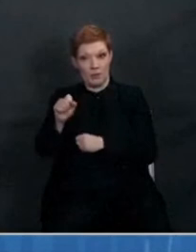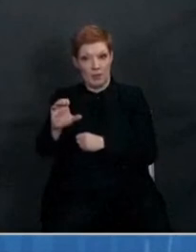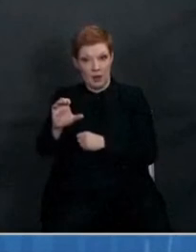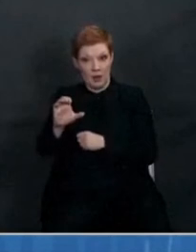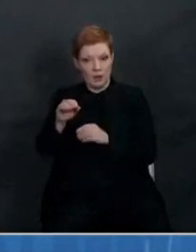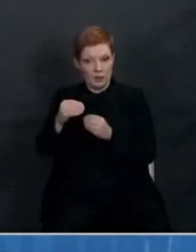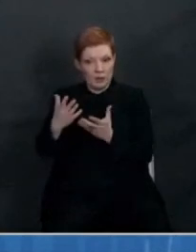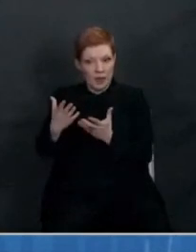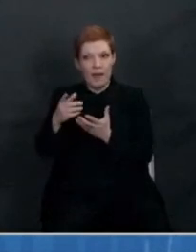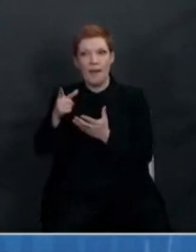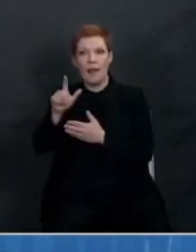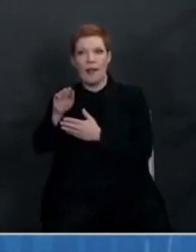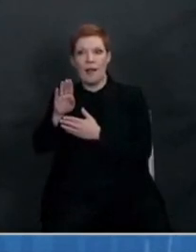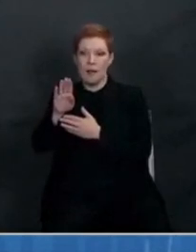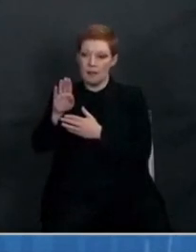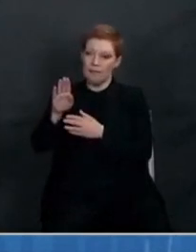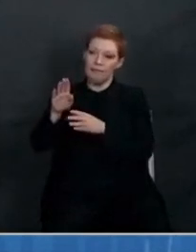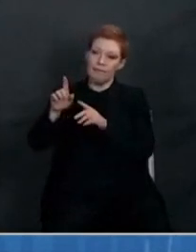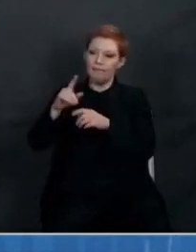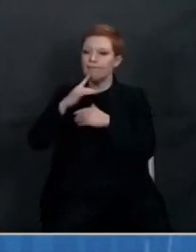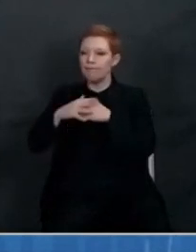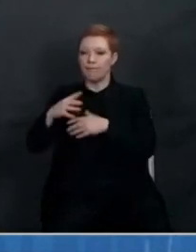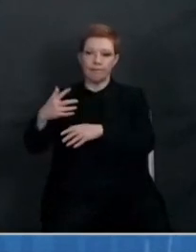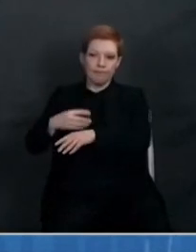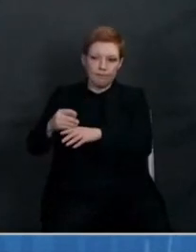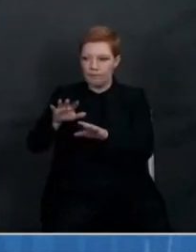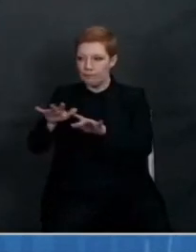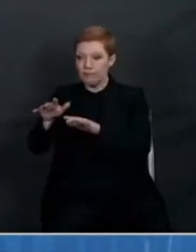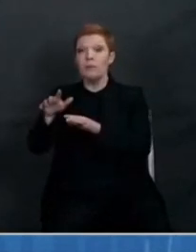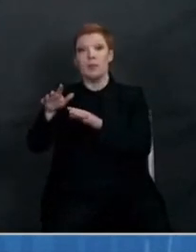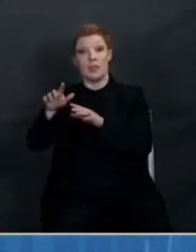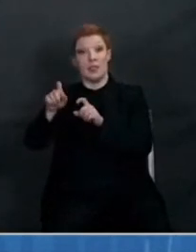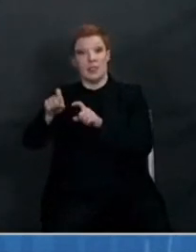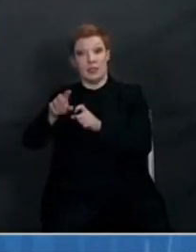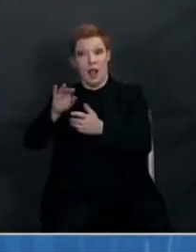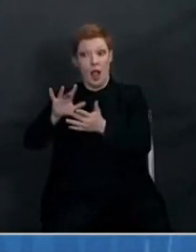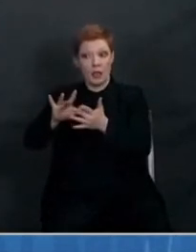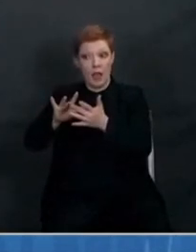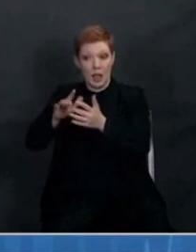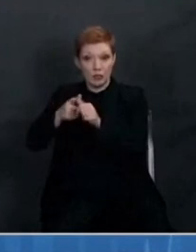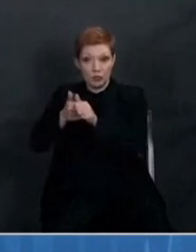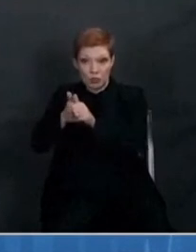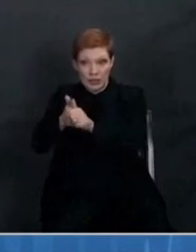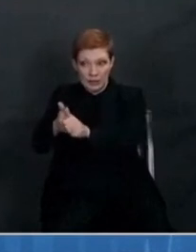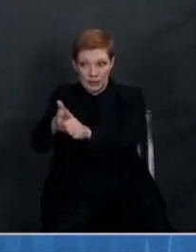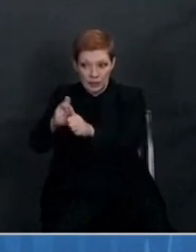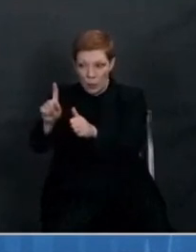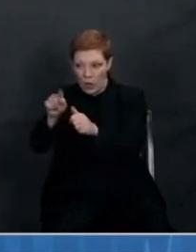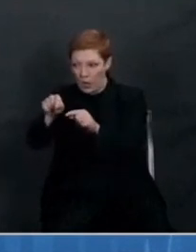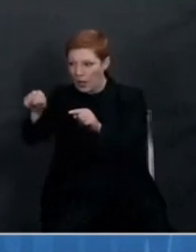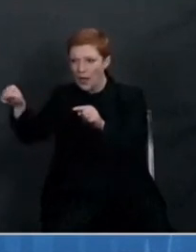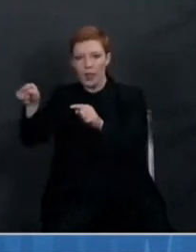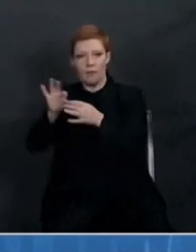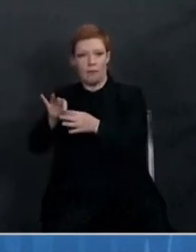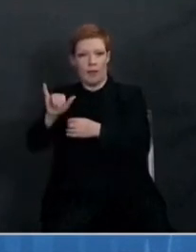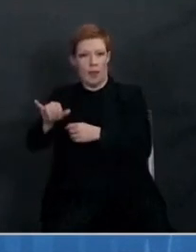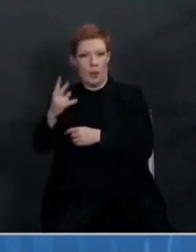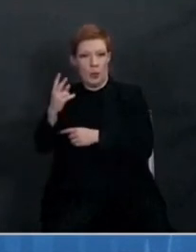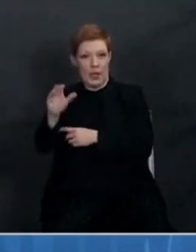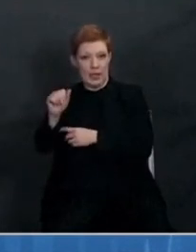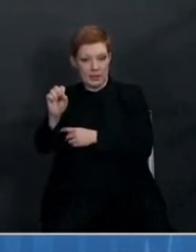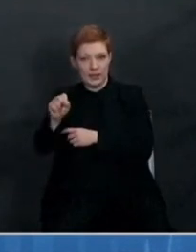laboratory support for local contact tracing activities related to the two cases there. Finally, there's also one case